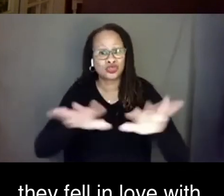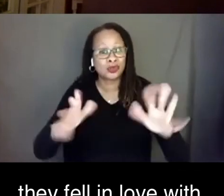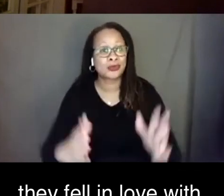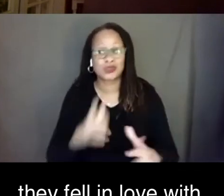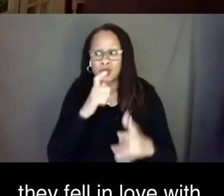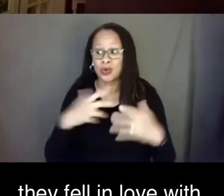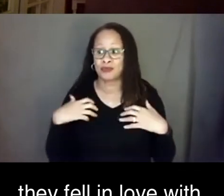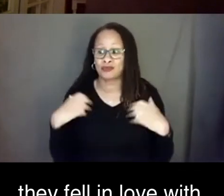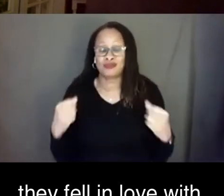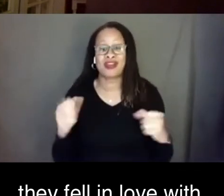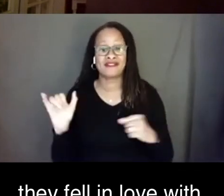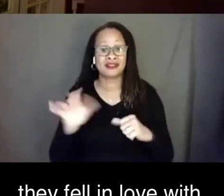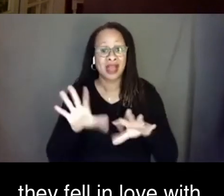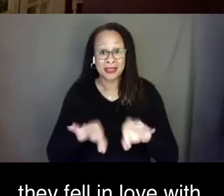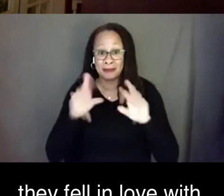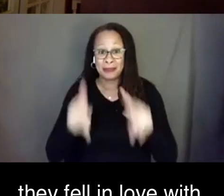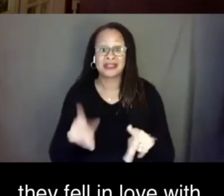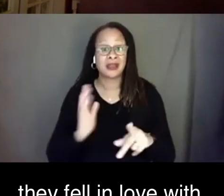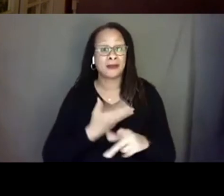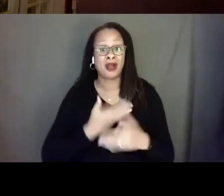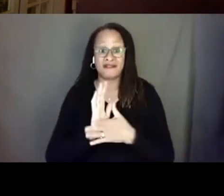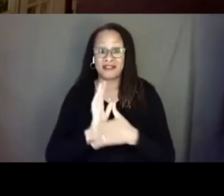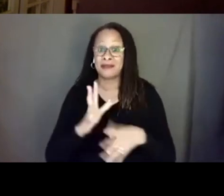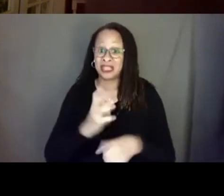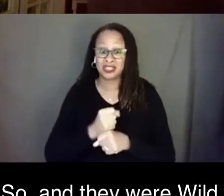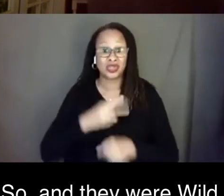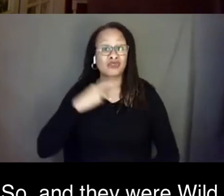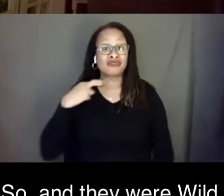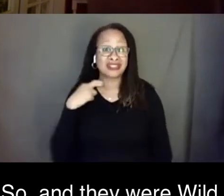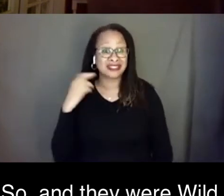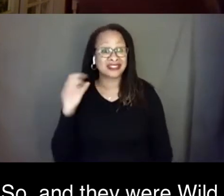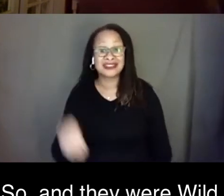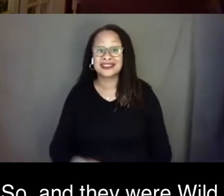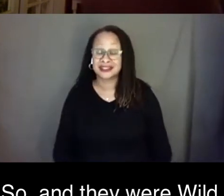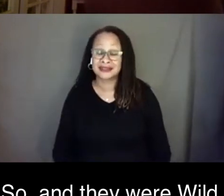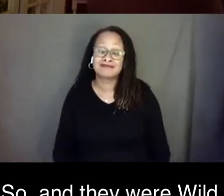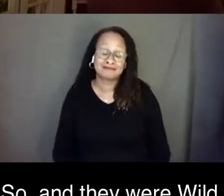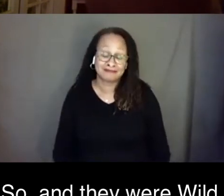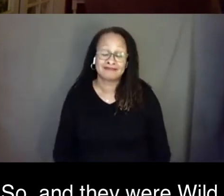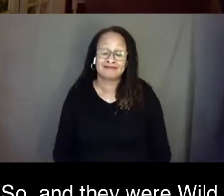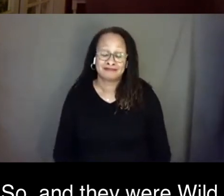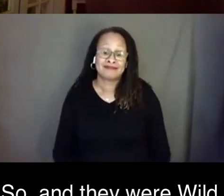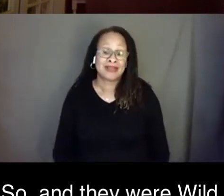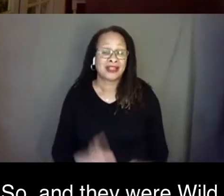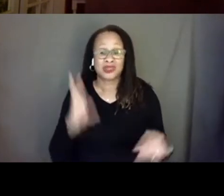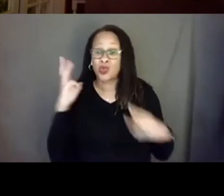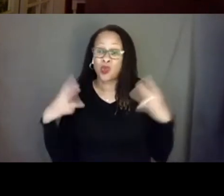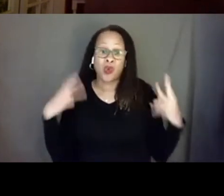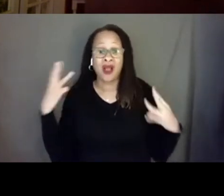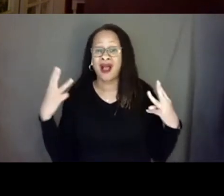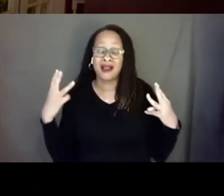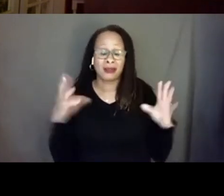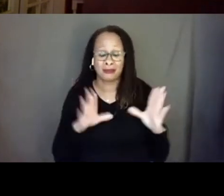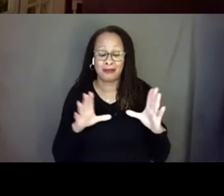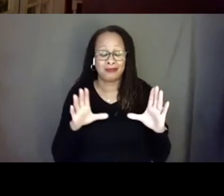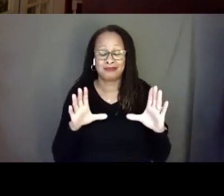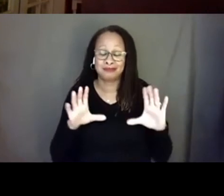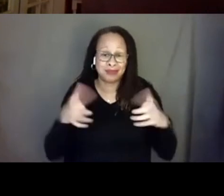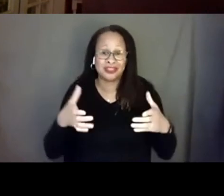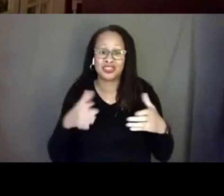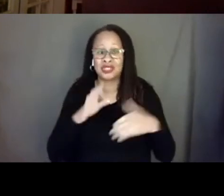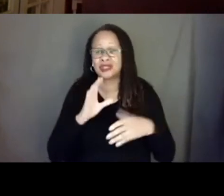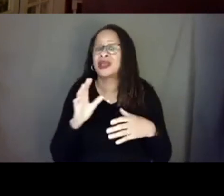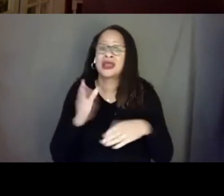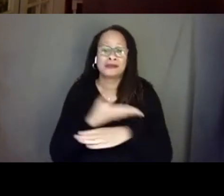film, they fell in love with it, and they took a risk. So, and they were Wild Bunch and Music Box. And I'm really grateful to both of